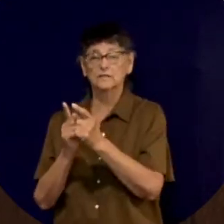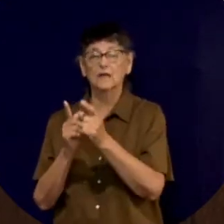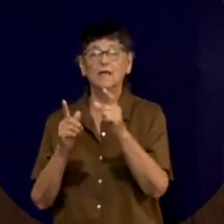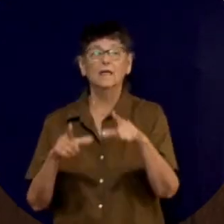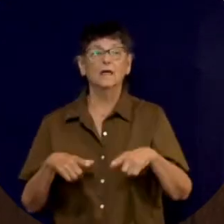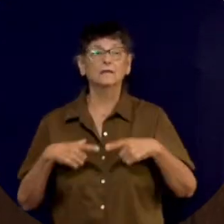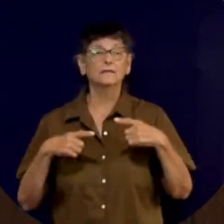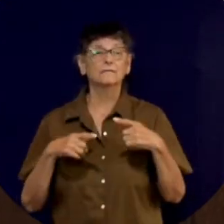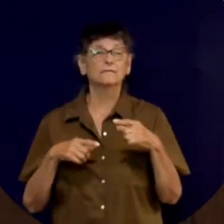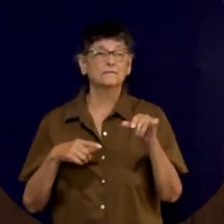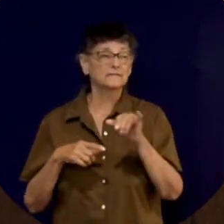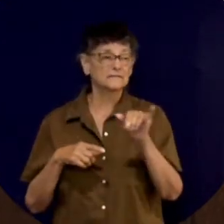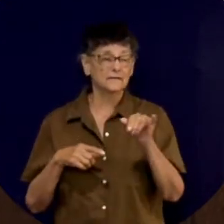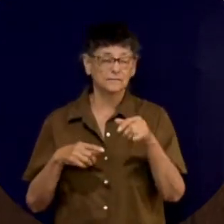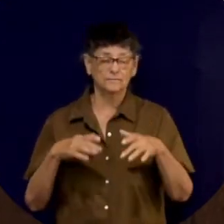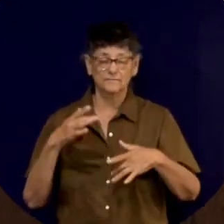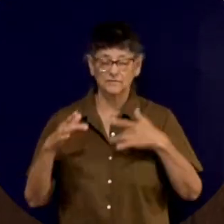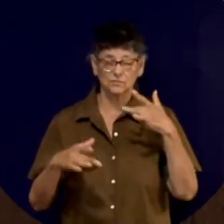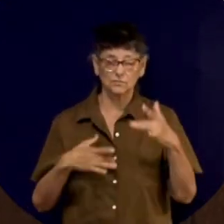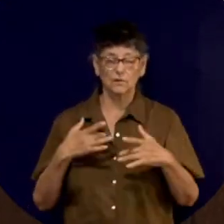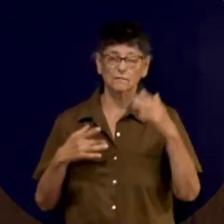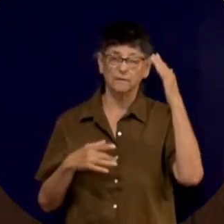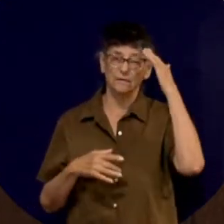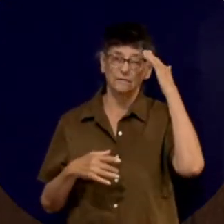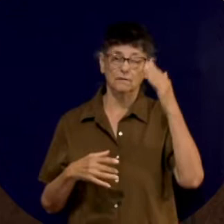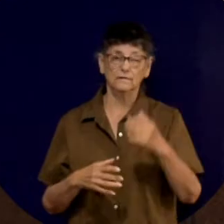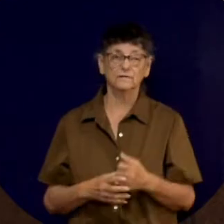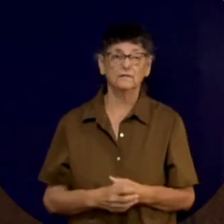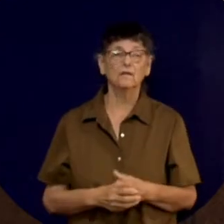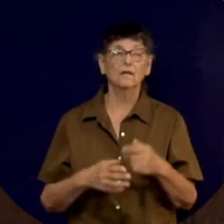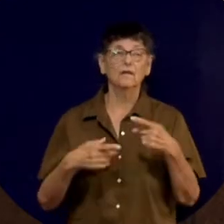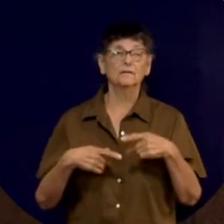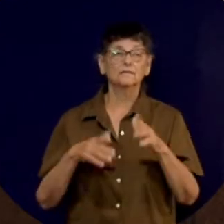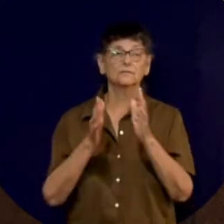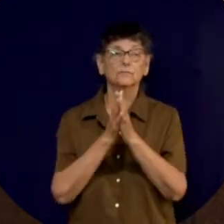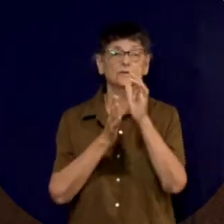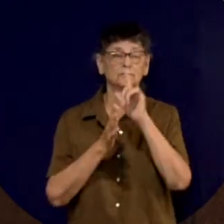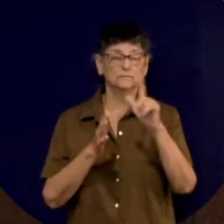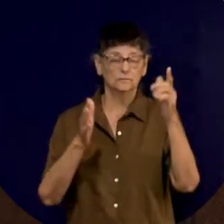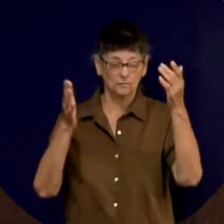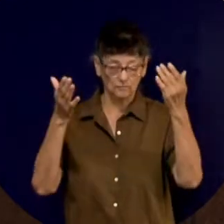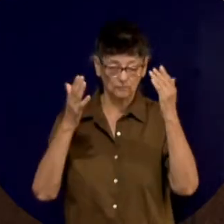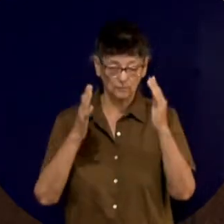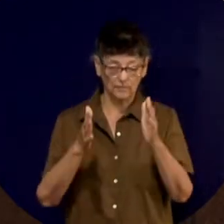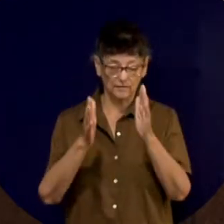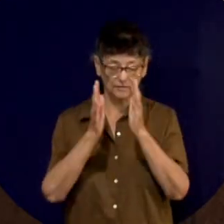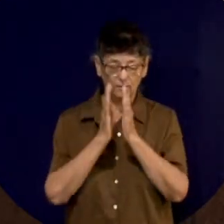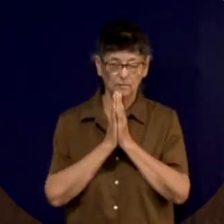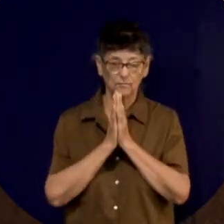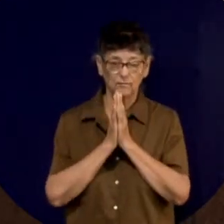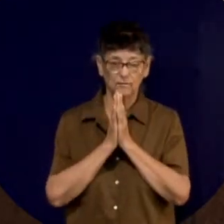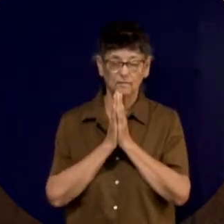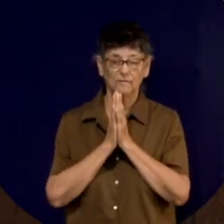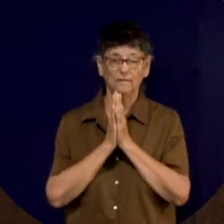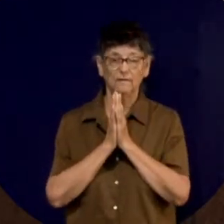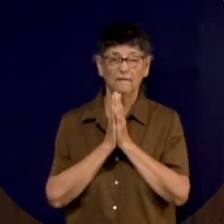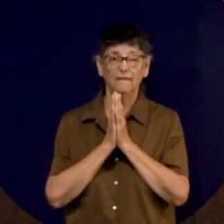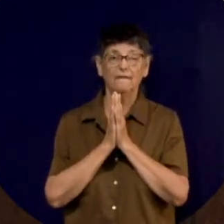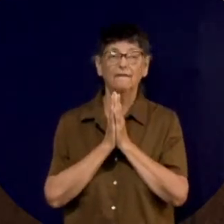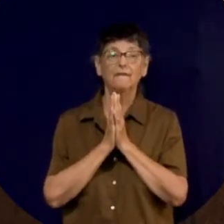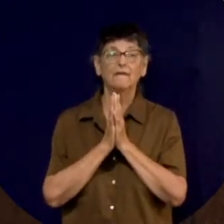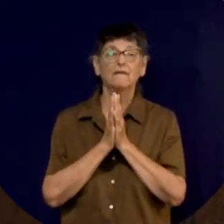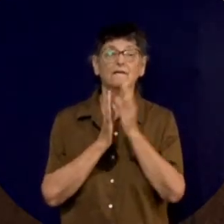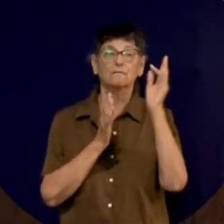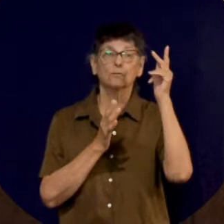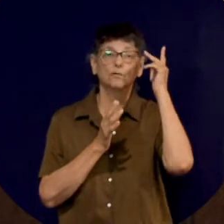and live our lives in the joy of that knowledge, let us pray to the Lord. Lord, hear our prayers.